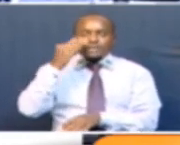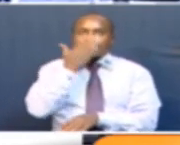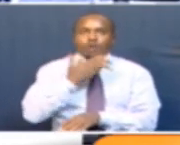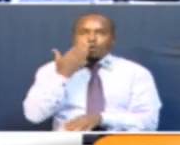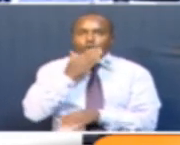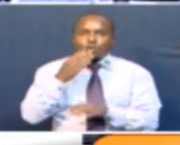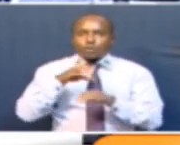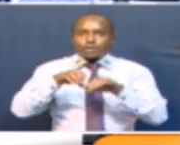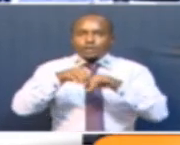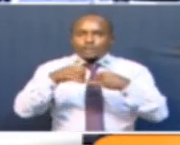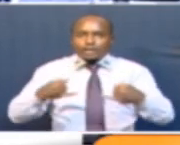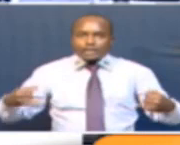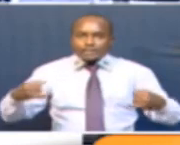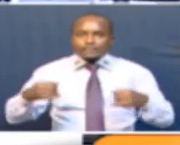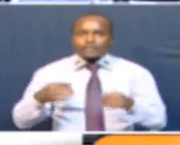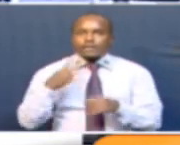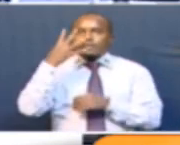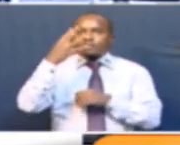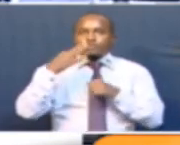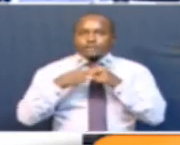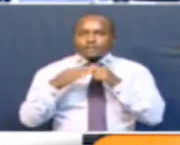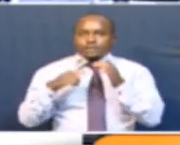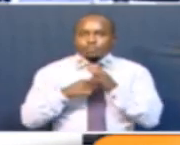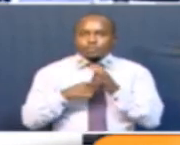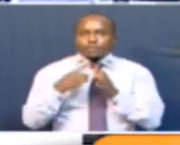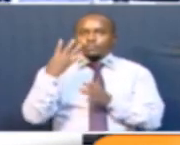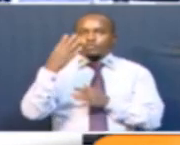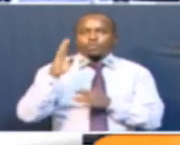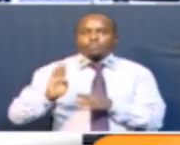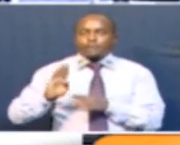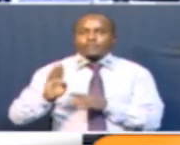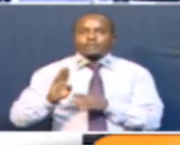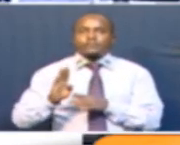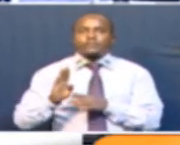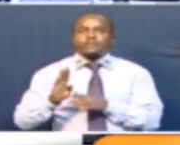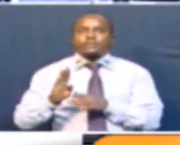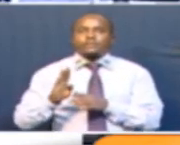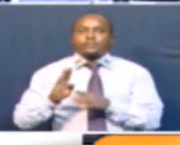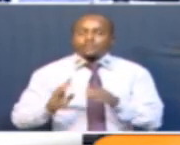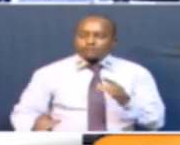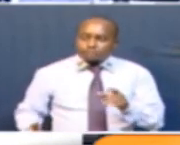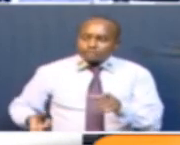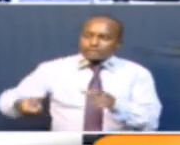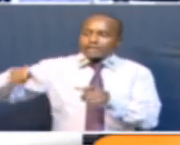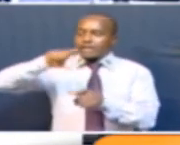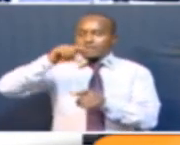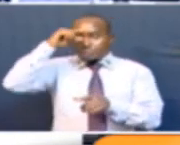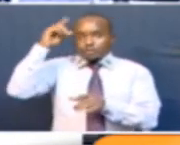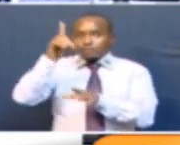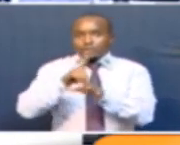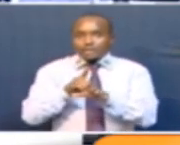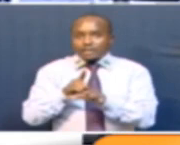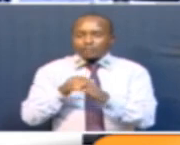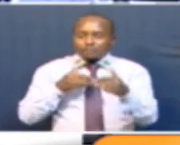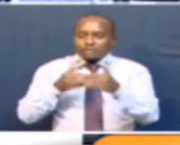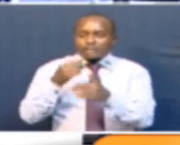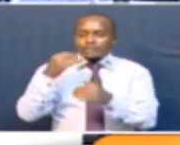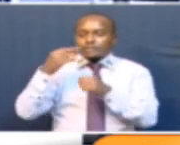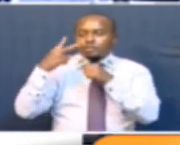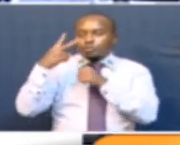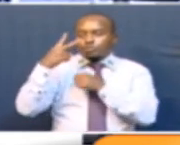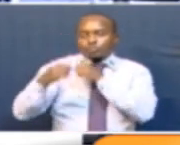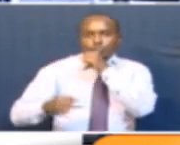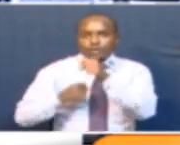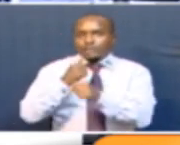The cost of the 48.4 billion shilling project cost escalated due to delays of nearly 2 years, which